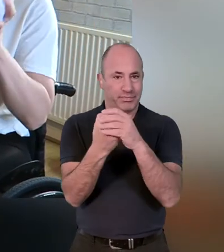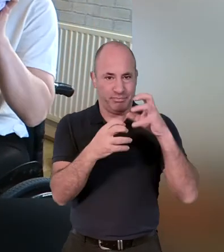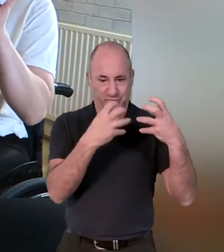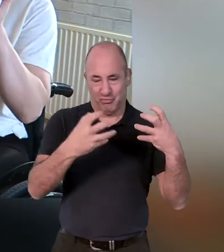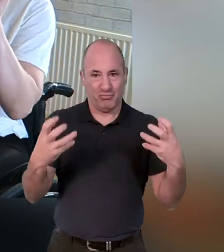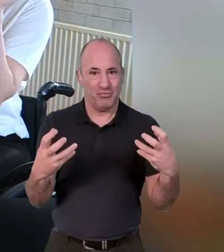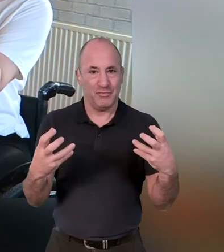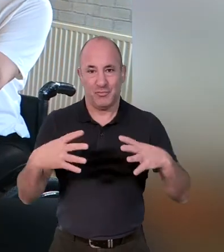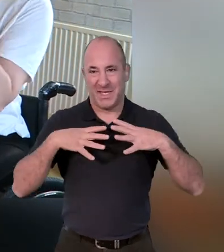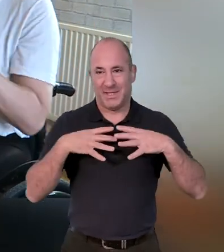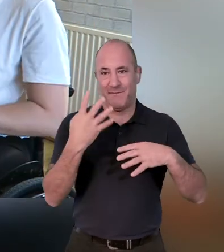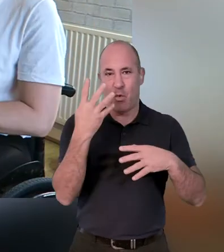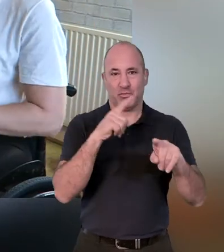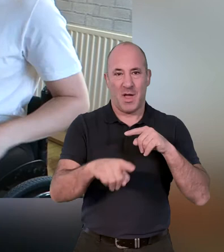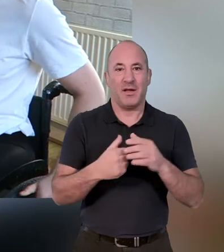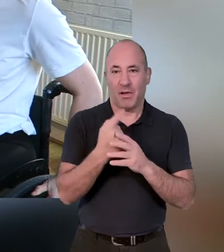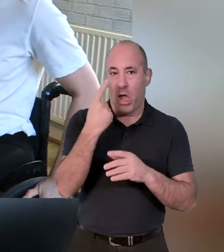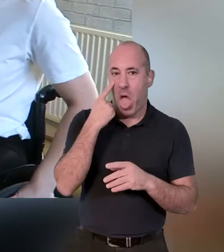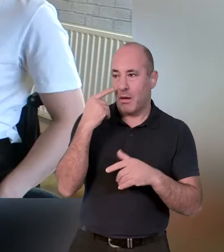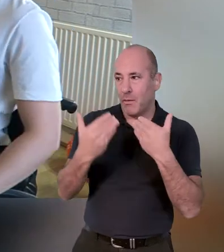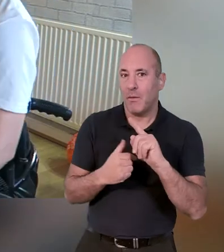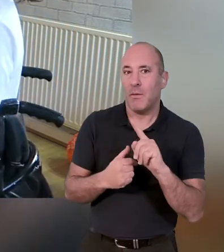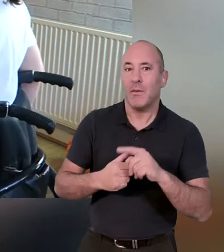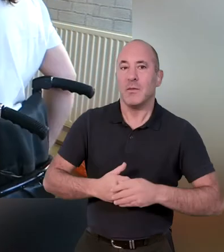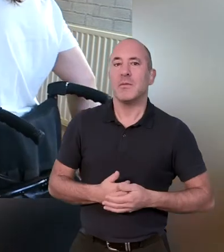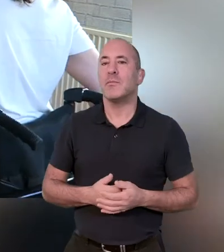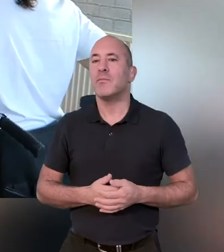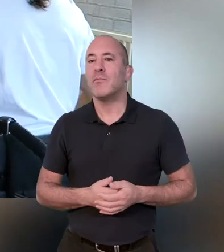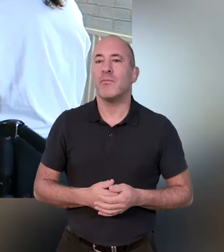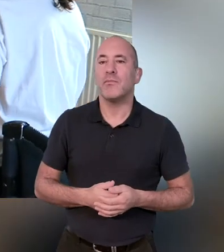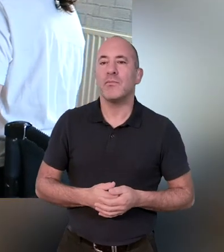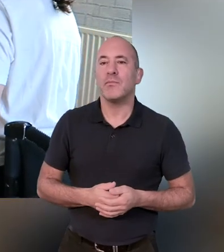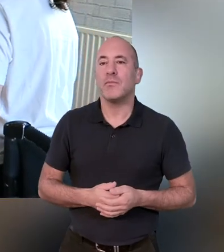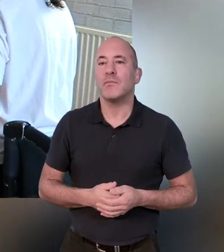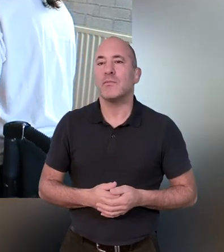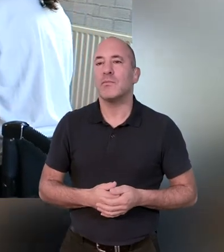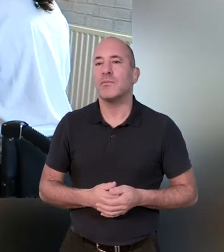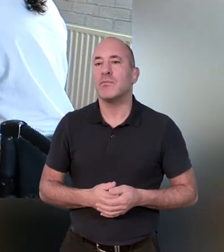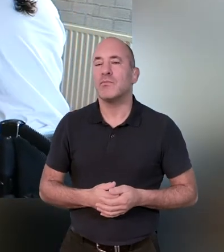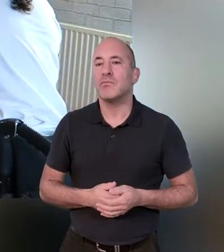she's going to have four goes. Let's see how she gets on.